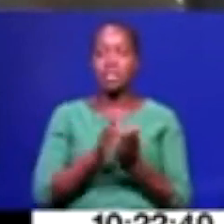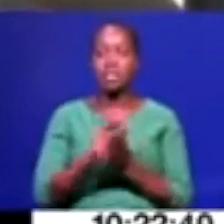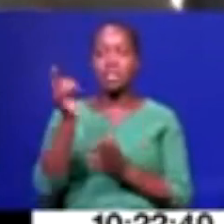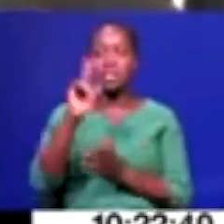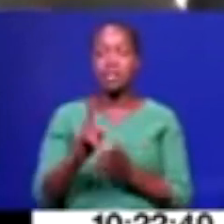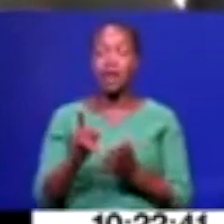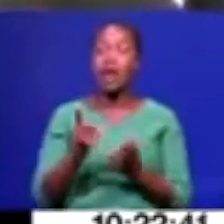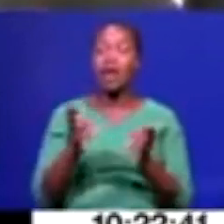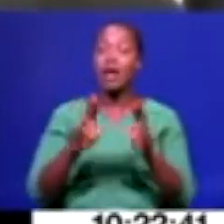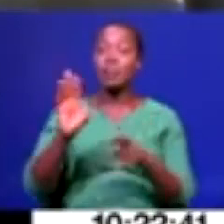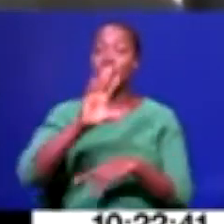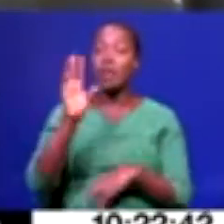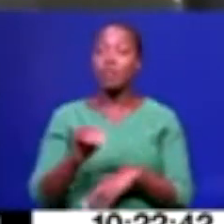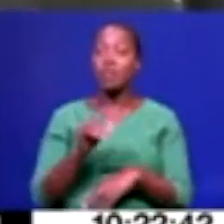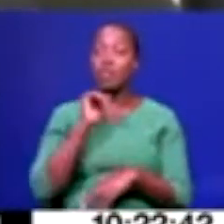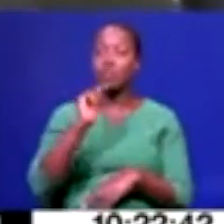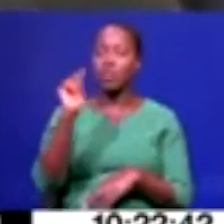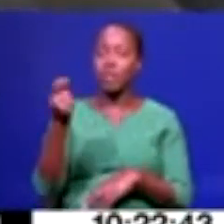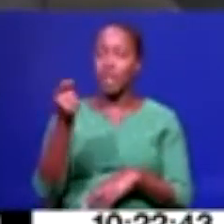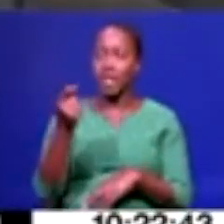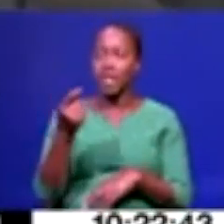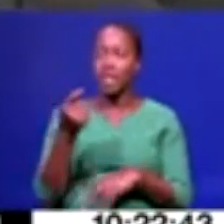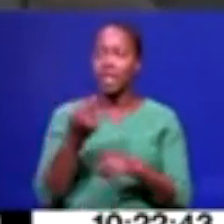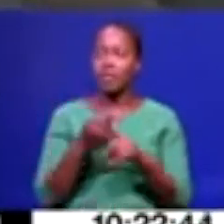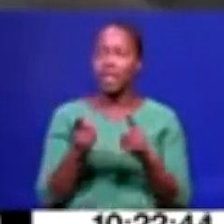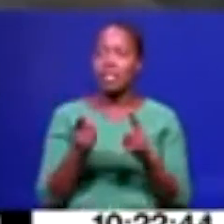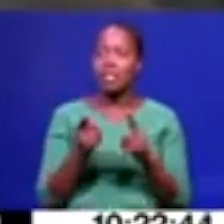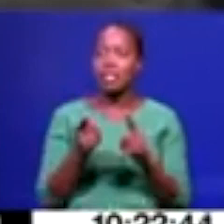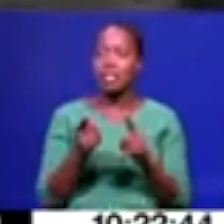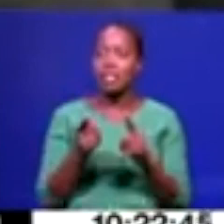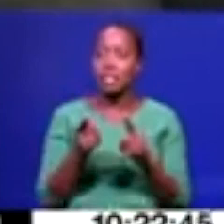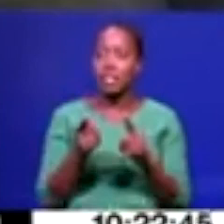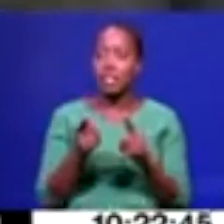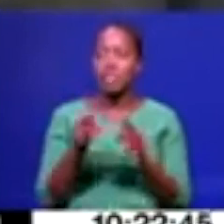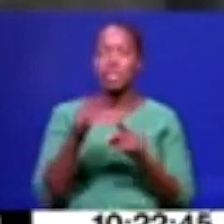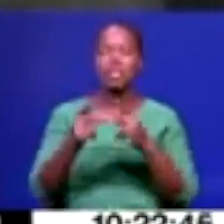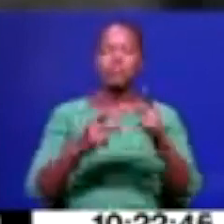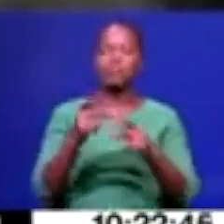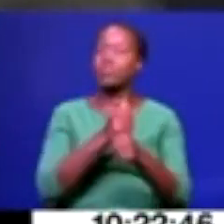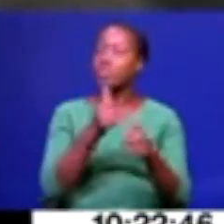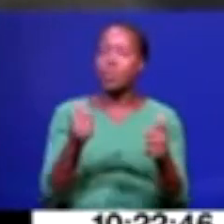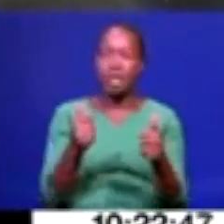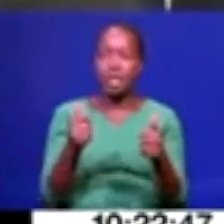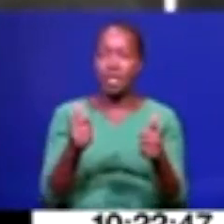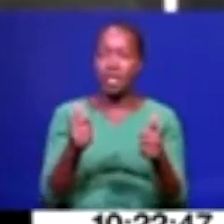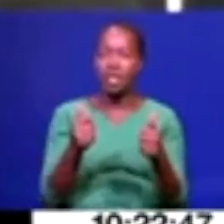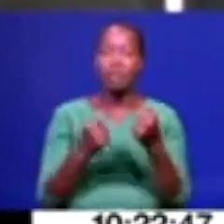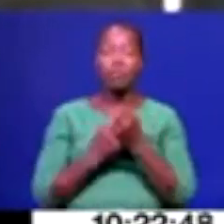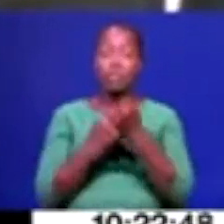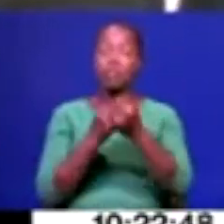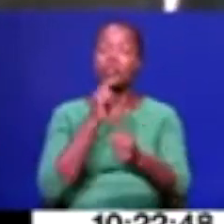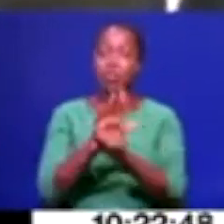happened before for Africa, not just for Kenya, for Africa. So the progression is going on well. And with the support that